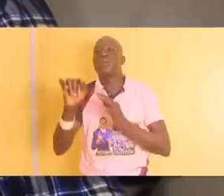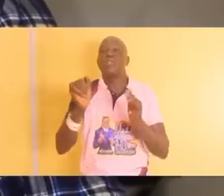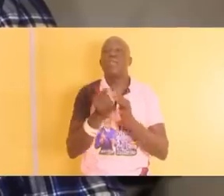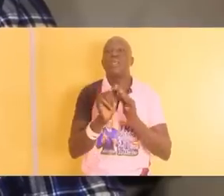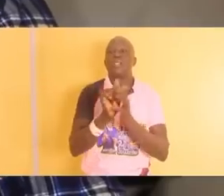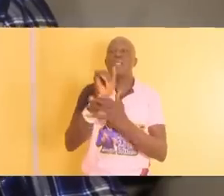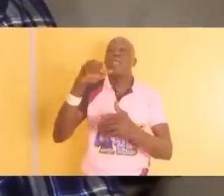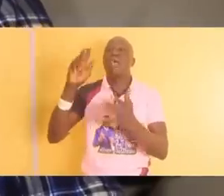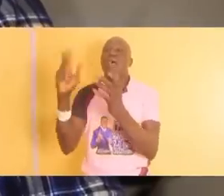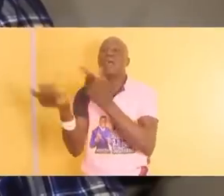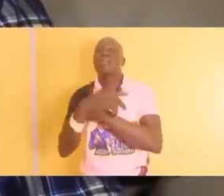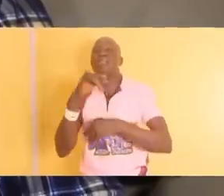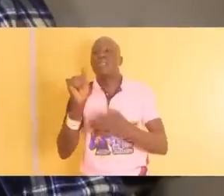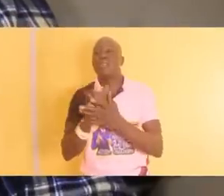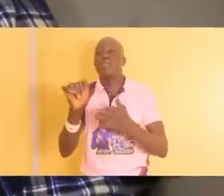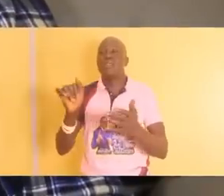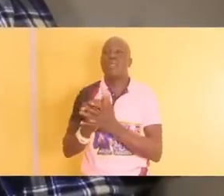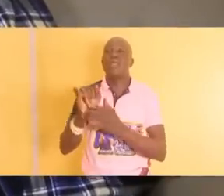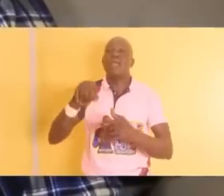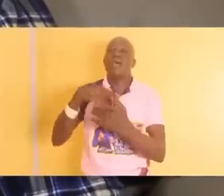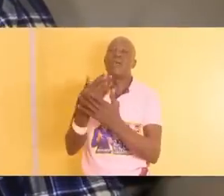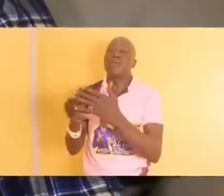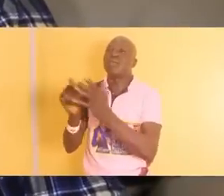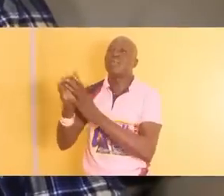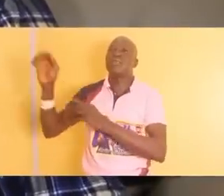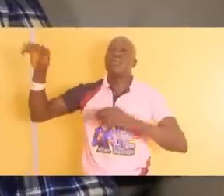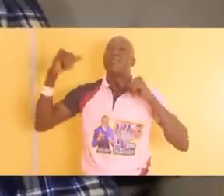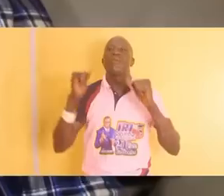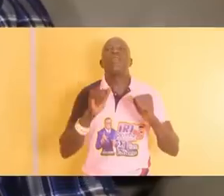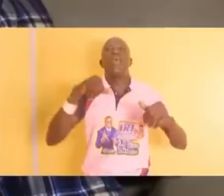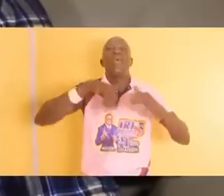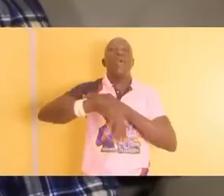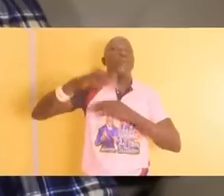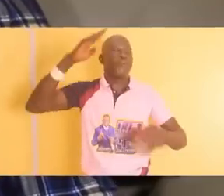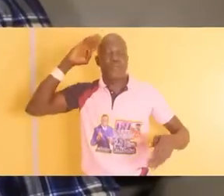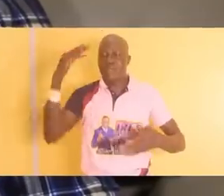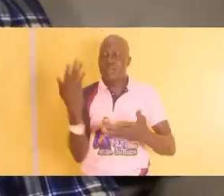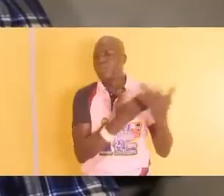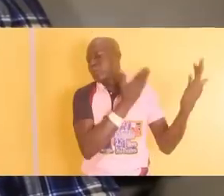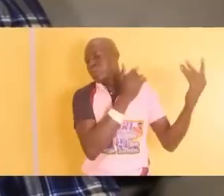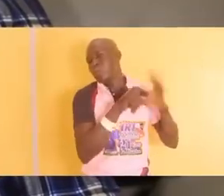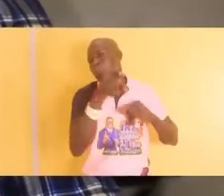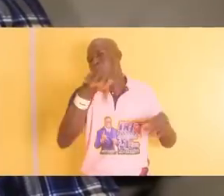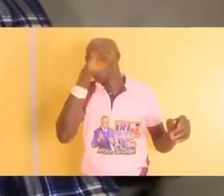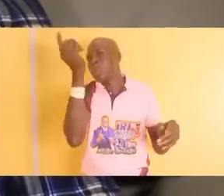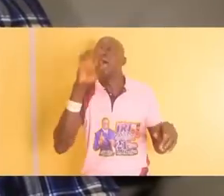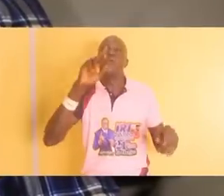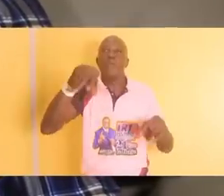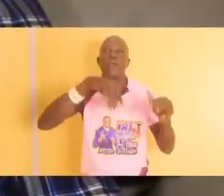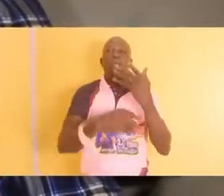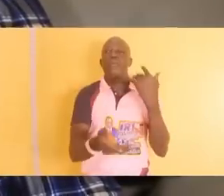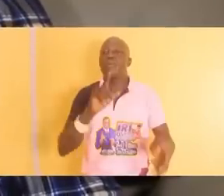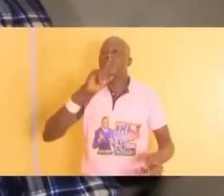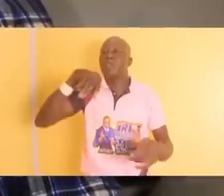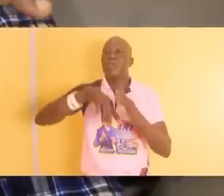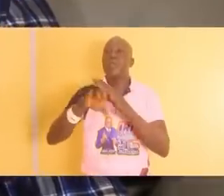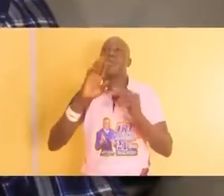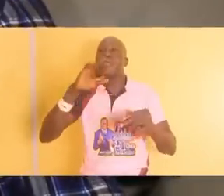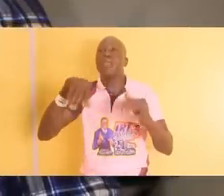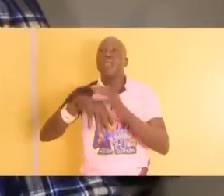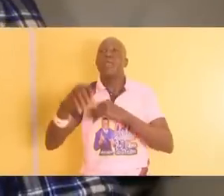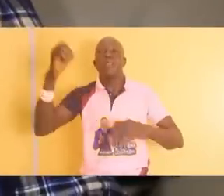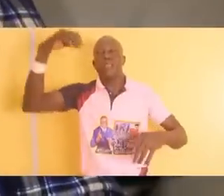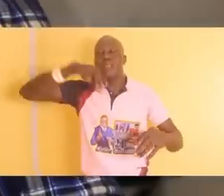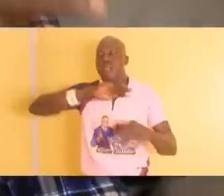is especially the last 7 days. It will be powerful. I'm expecting you, wherever you may be, with that you will